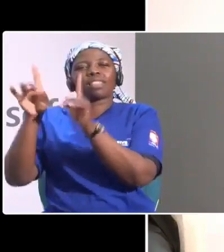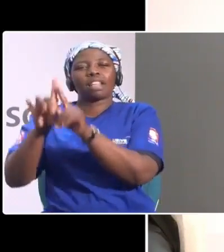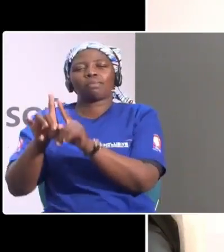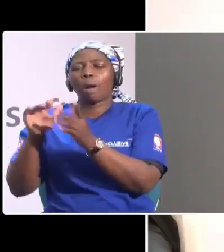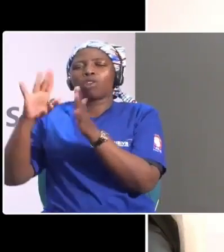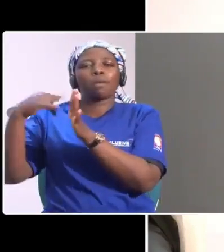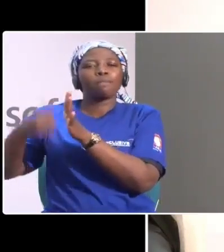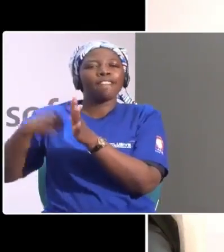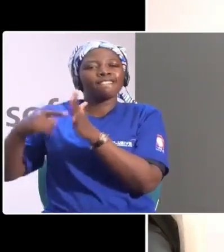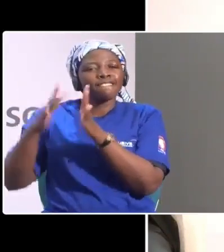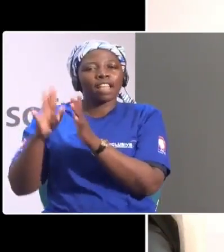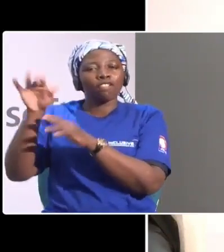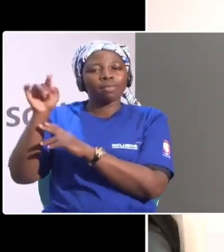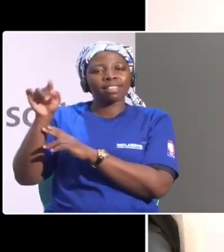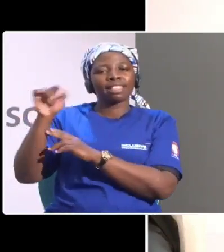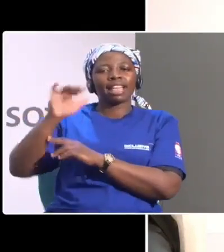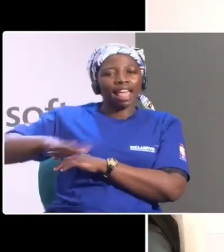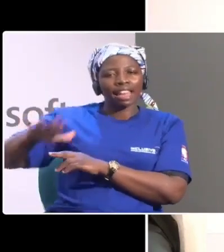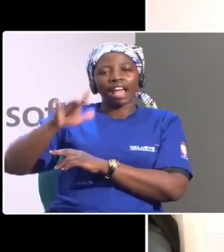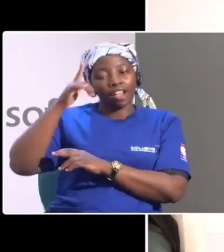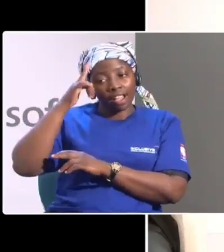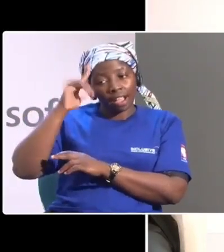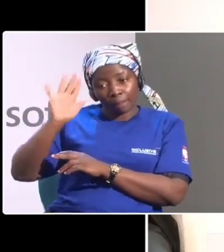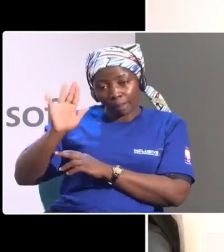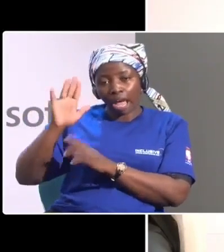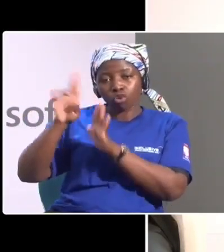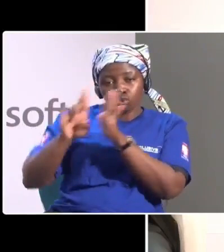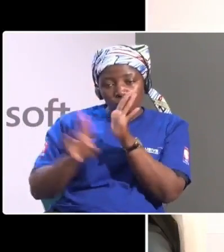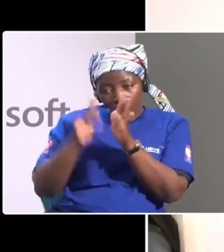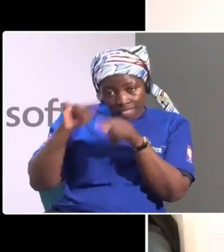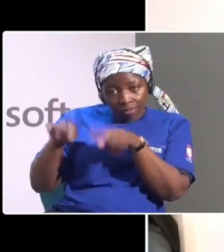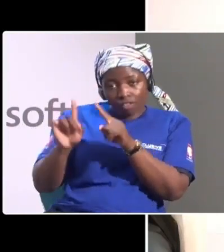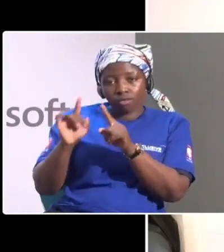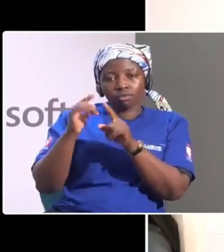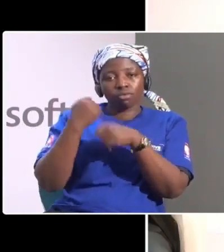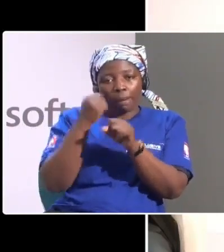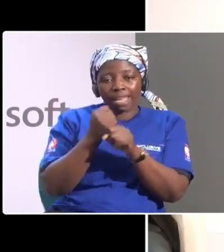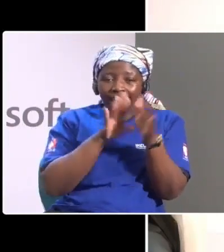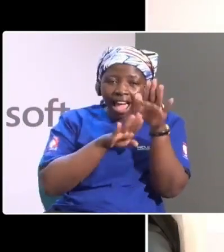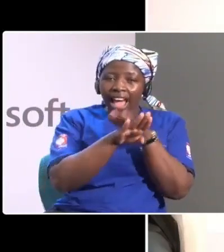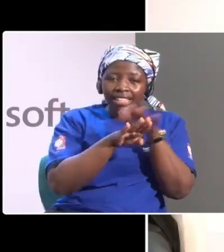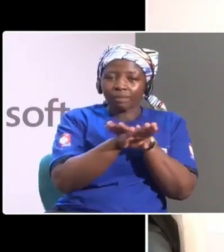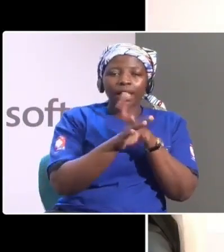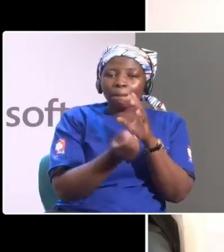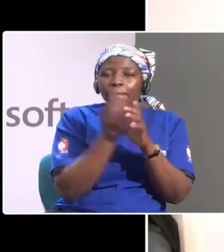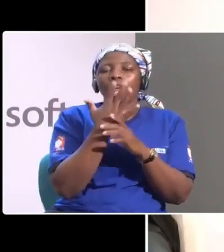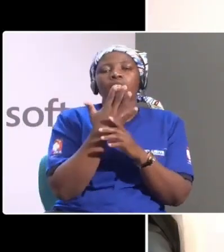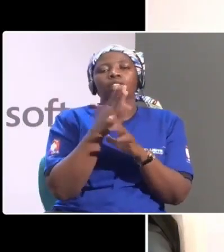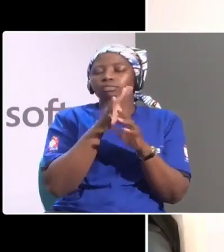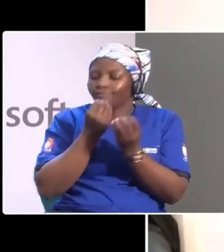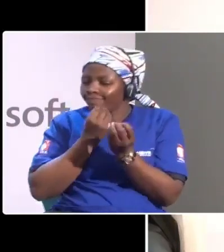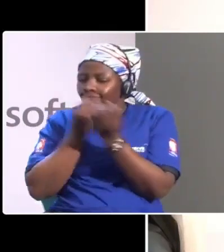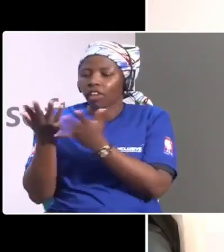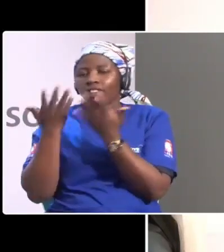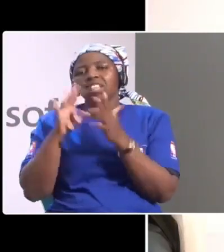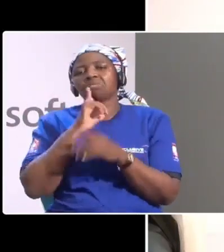sites. And now the condition for them to manufacture accessibility products has already been spoken to them.